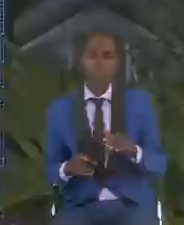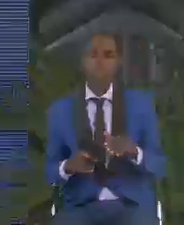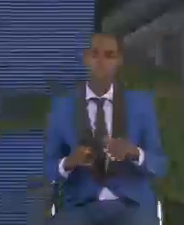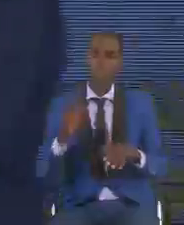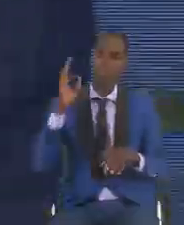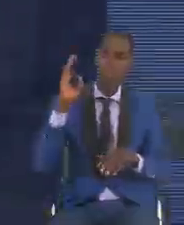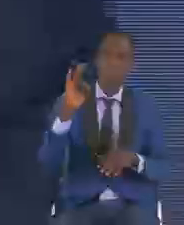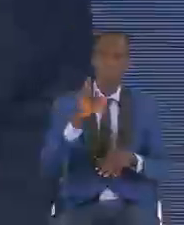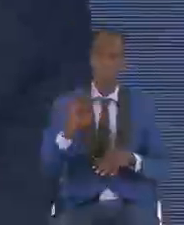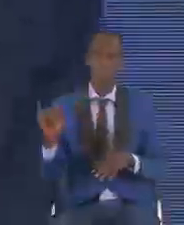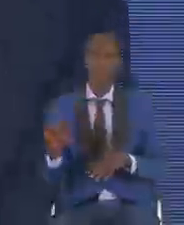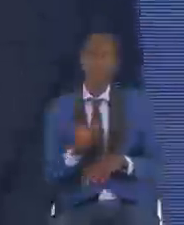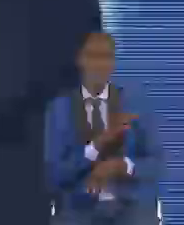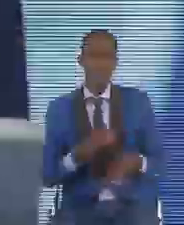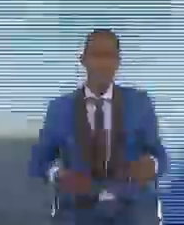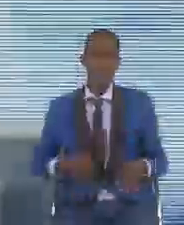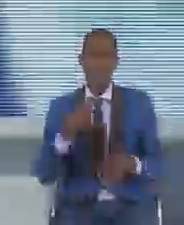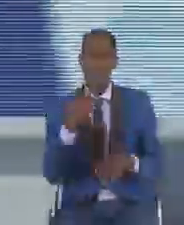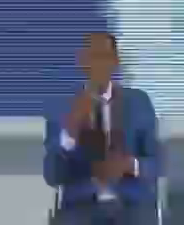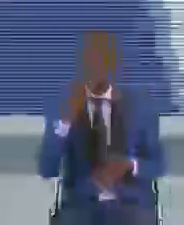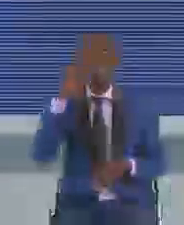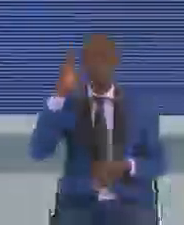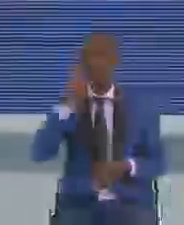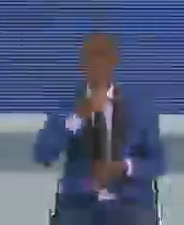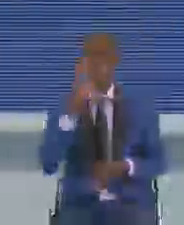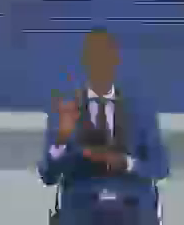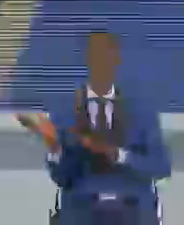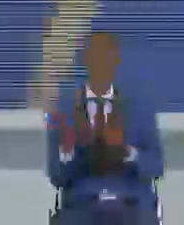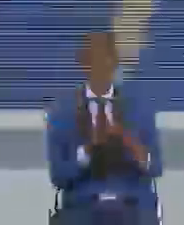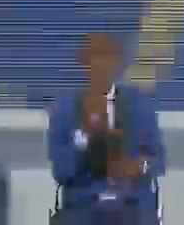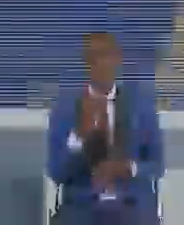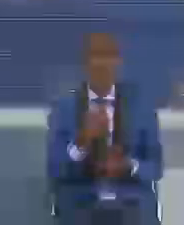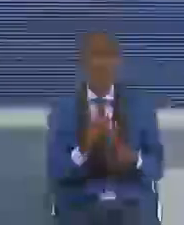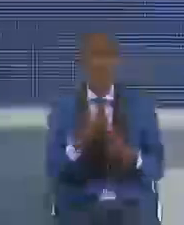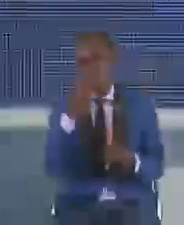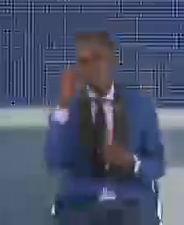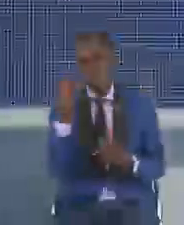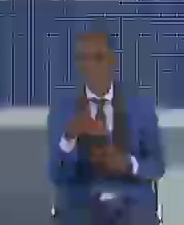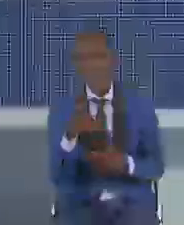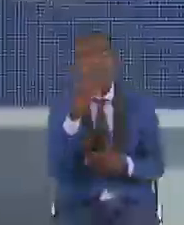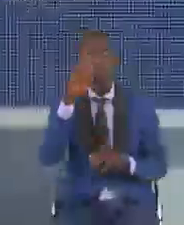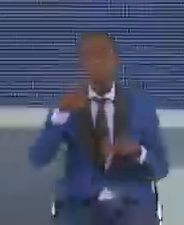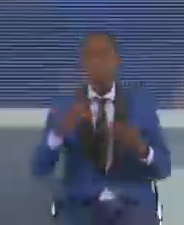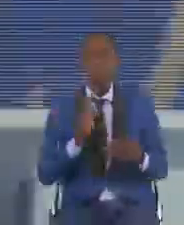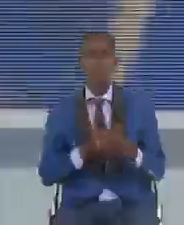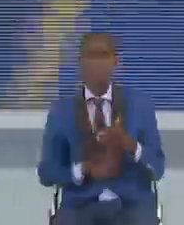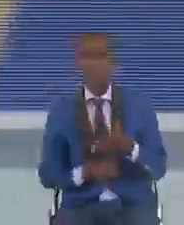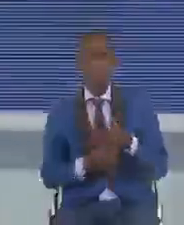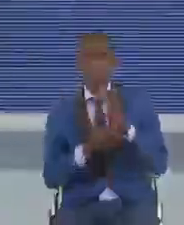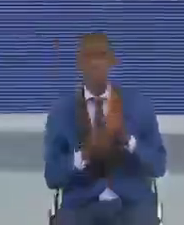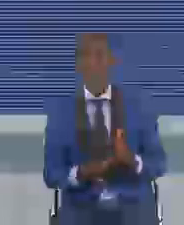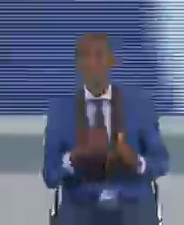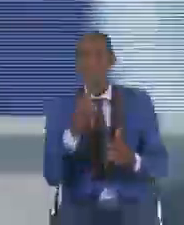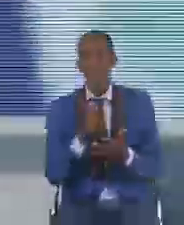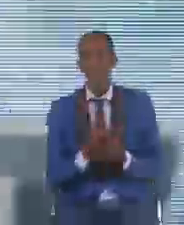He tells us, Christ says, I will never leave you, I'll never forsake you. He gives us assistance. He says, I'm with